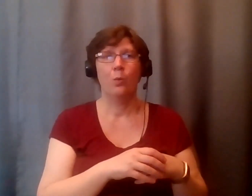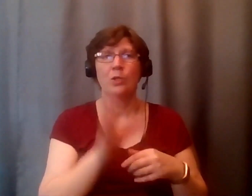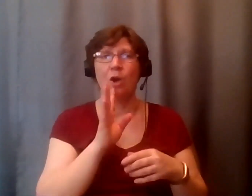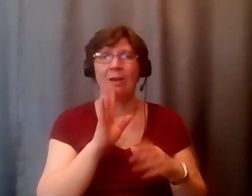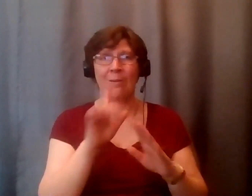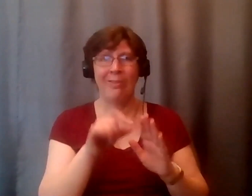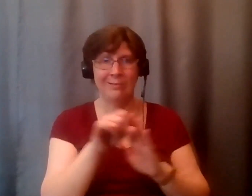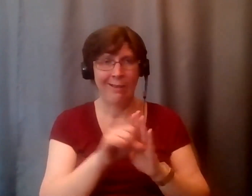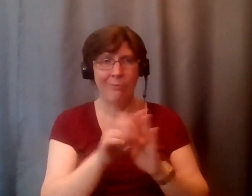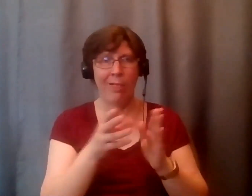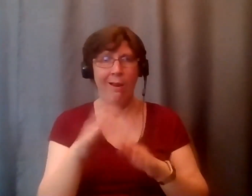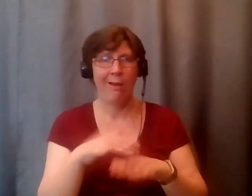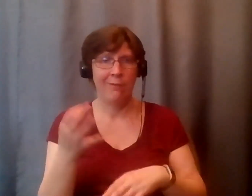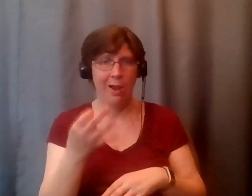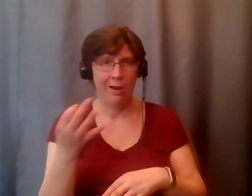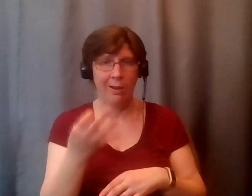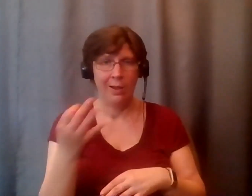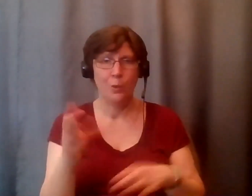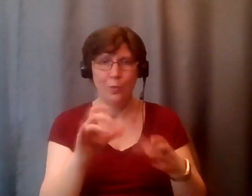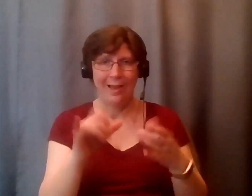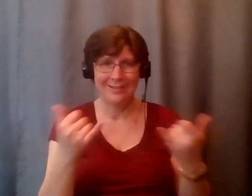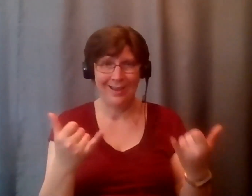Friday, so do that today.